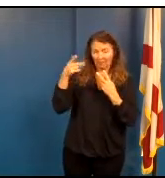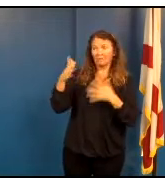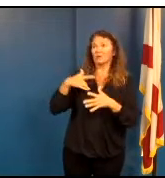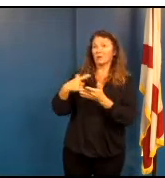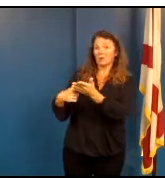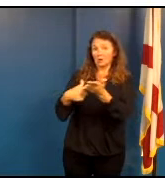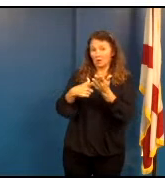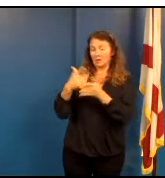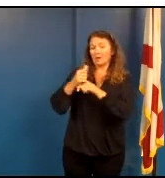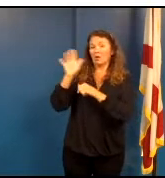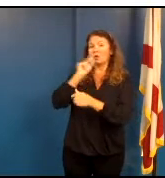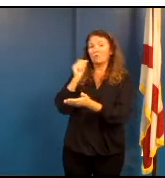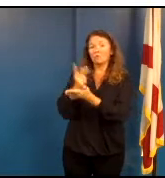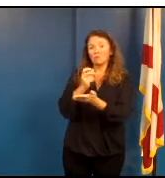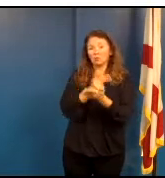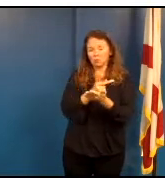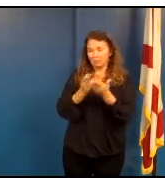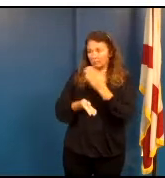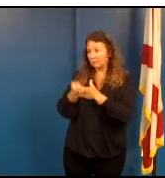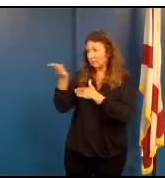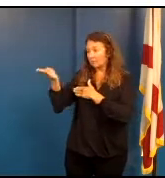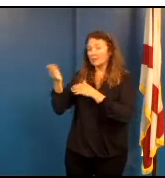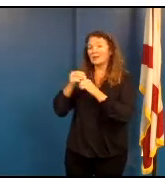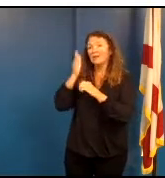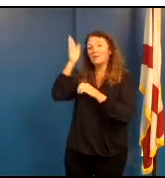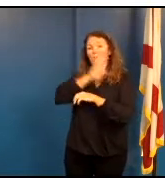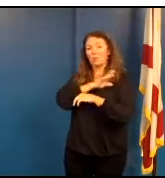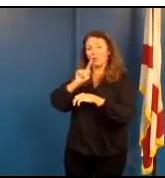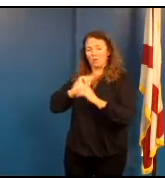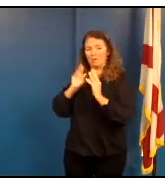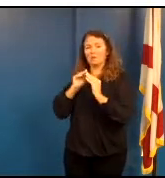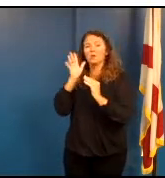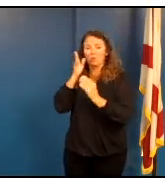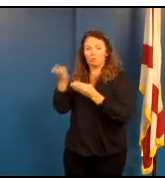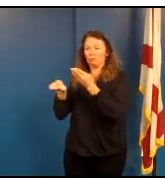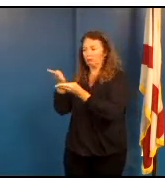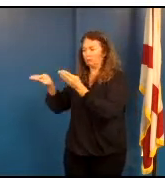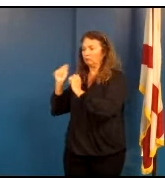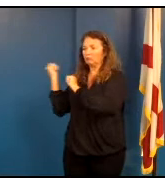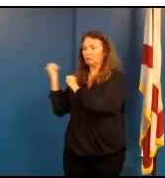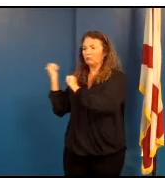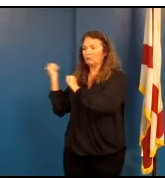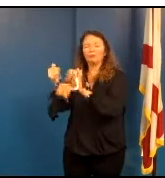approval, the document will be presented to you at a future Board of Trustees meeting.